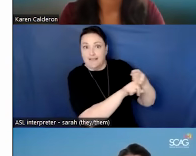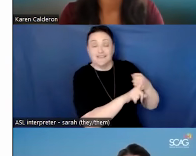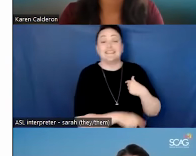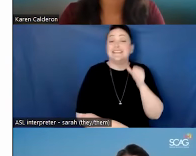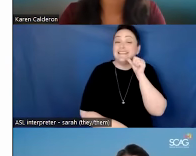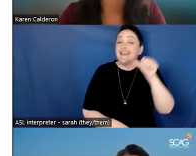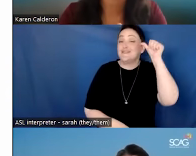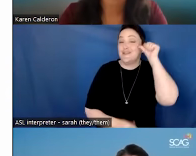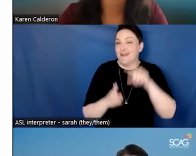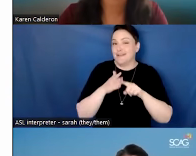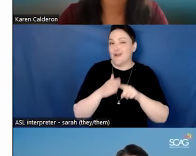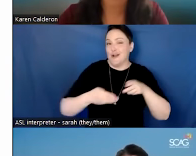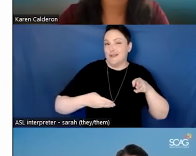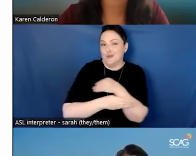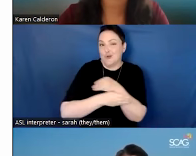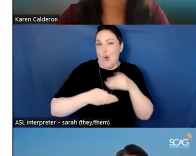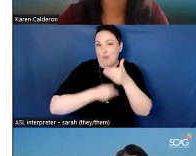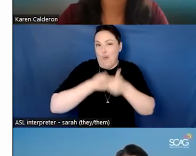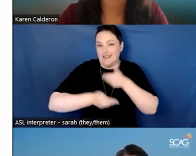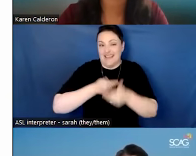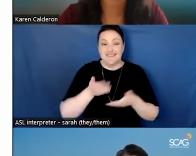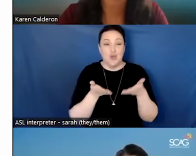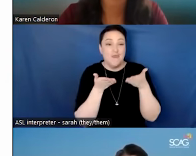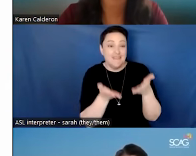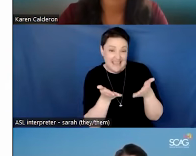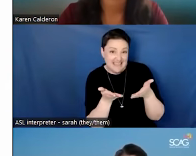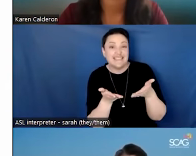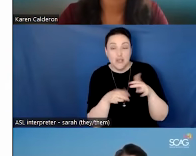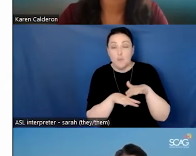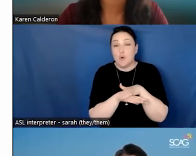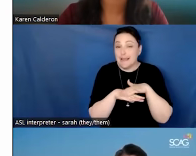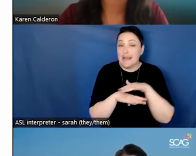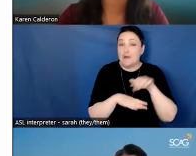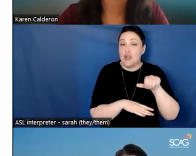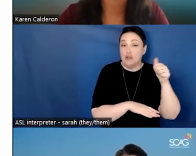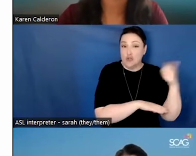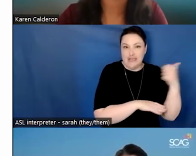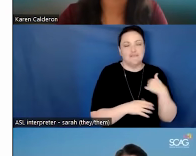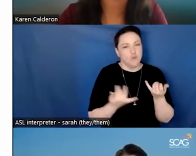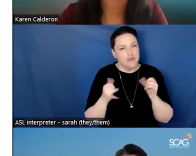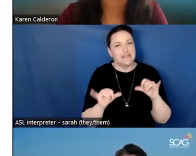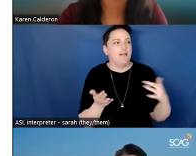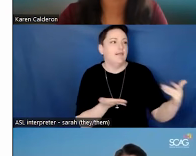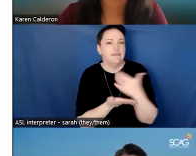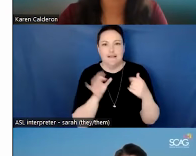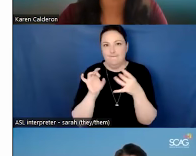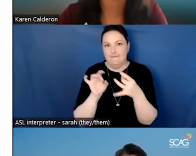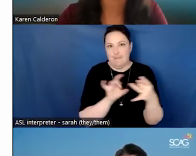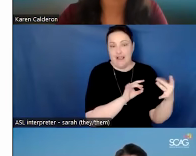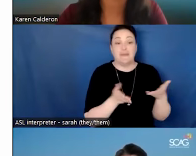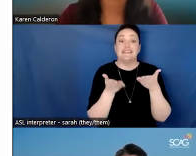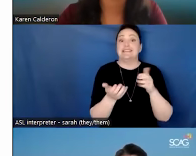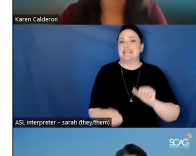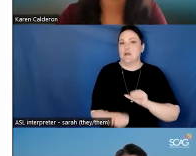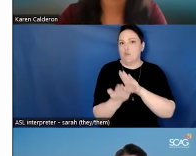yesterday, so we're still seeking feedback on these preliminary alternatives, but this is the approach we have in mind